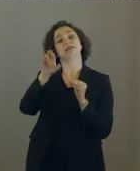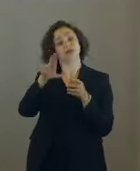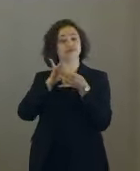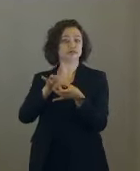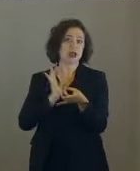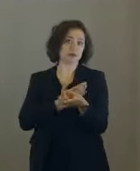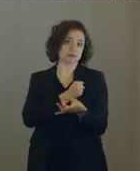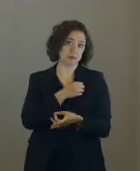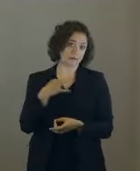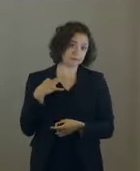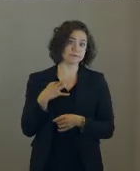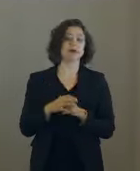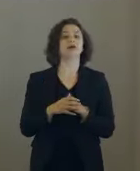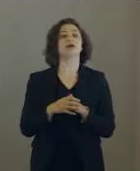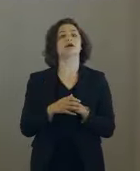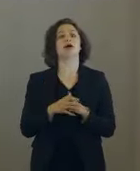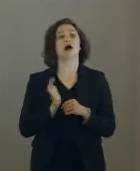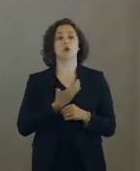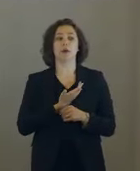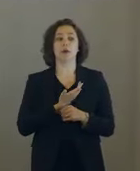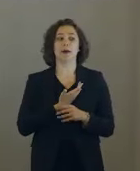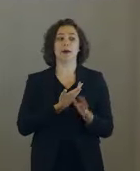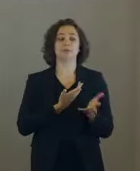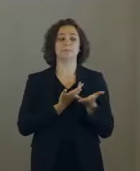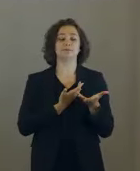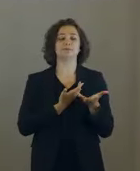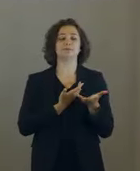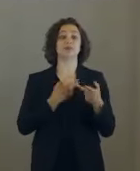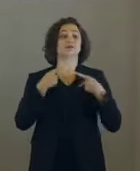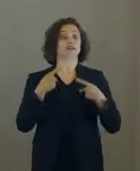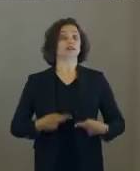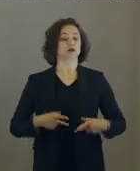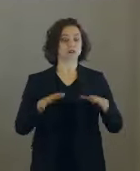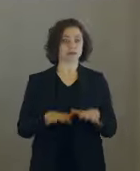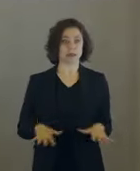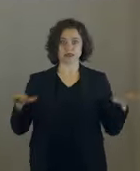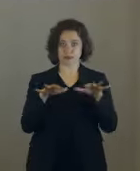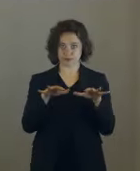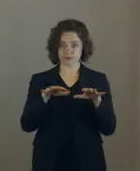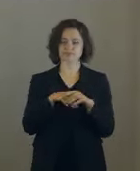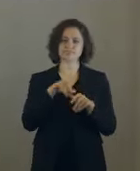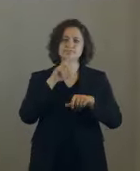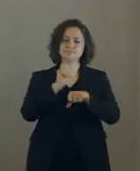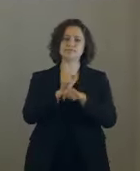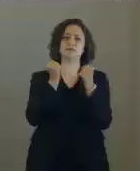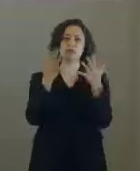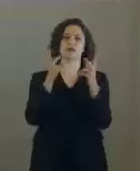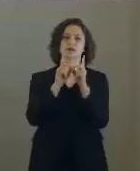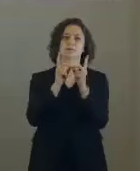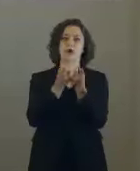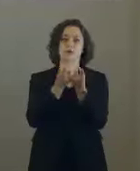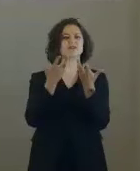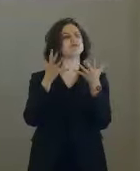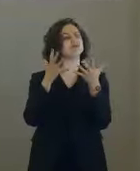our physical space. In fact, a lot of departments receive those